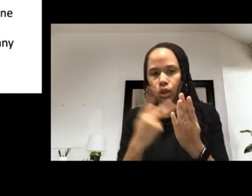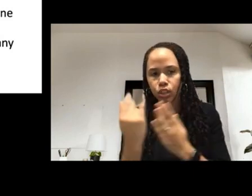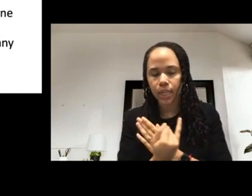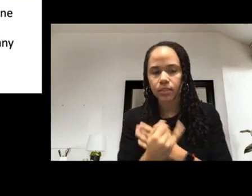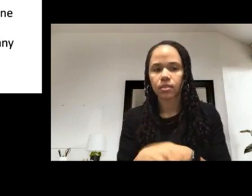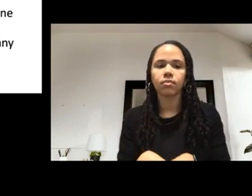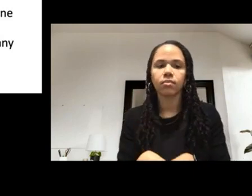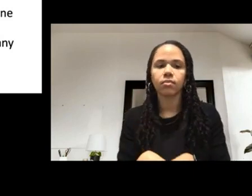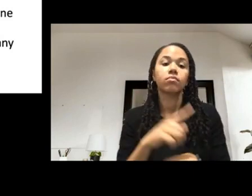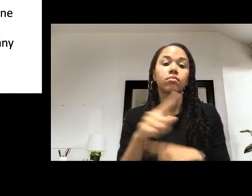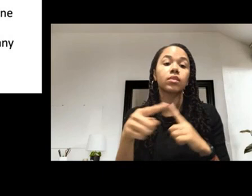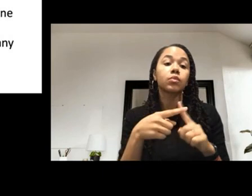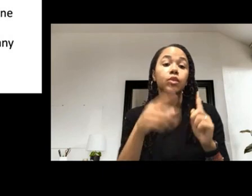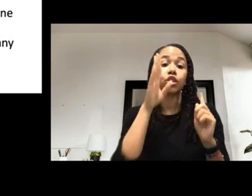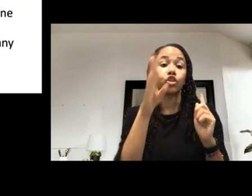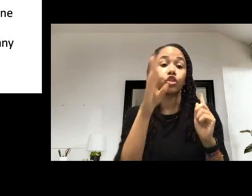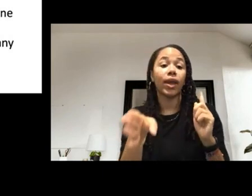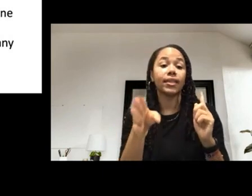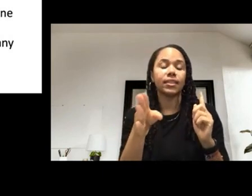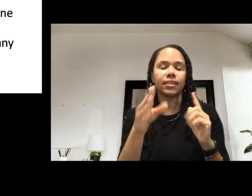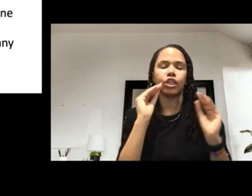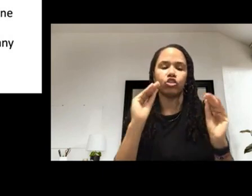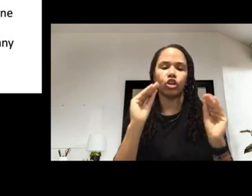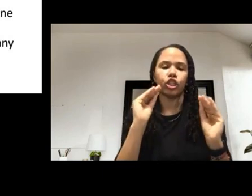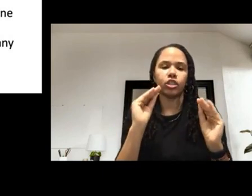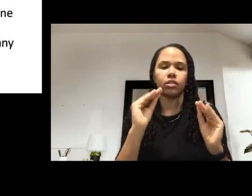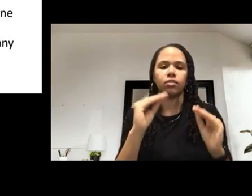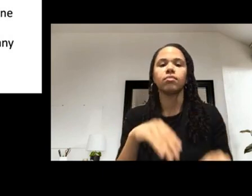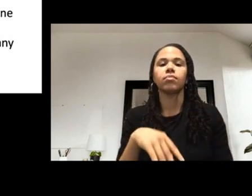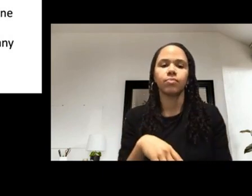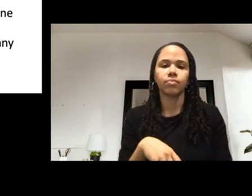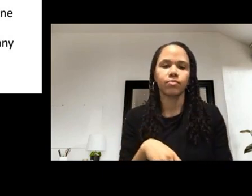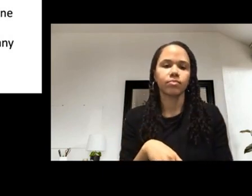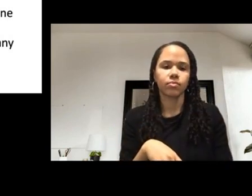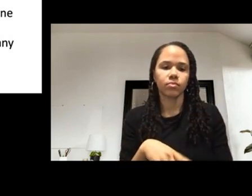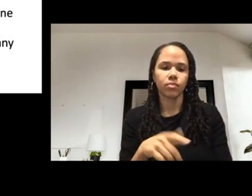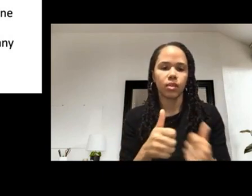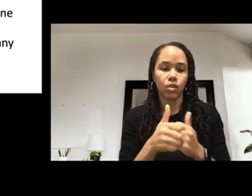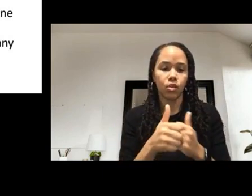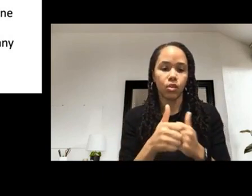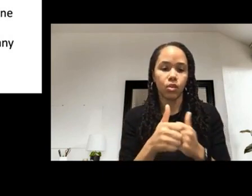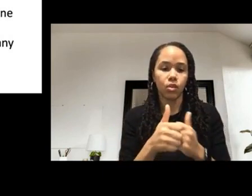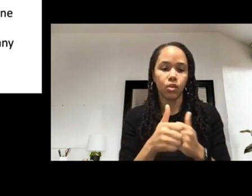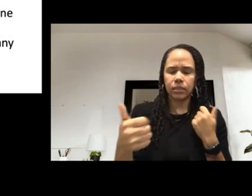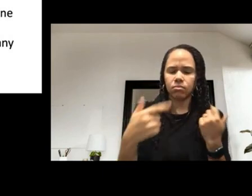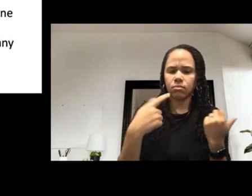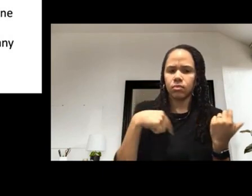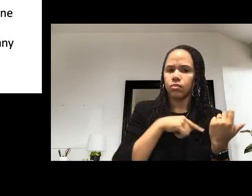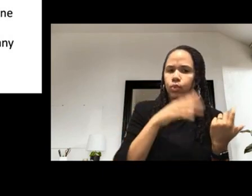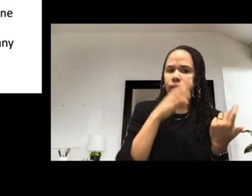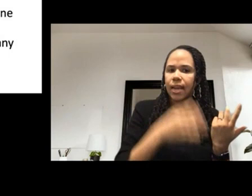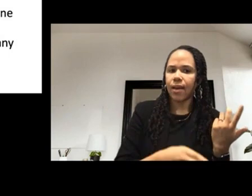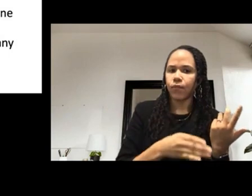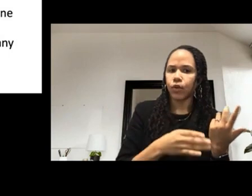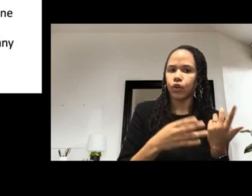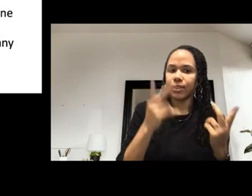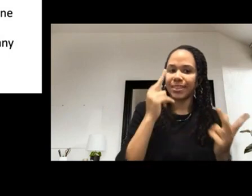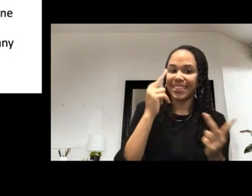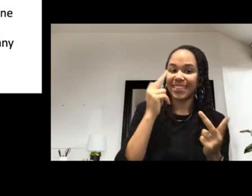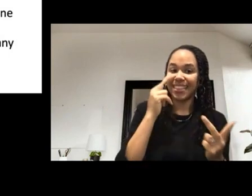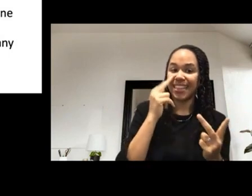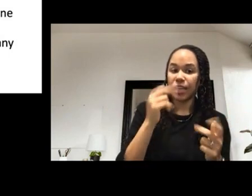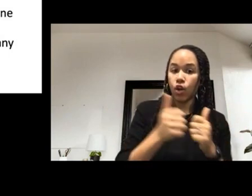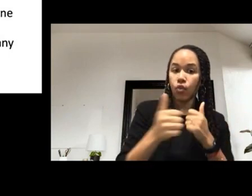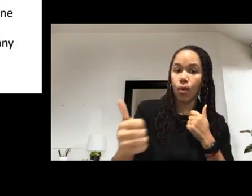the direct instruction, because we were doing things remotely, we hadn't really ever seen a remote camp, coding camp for autistic